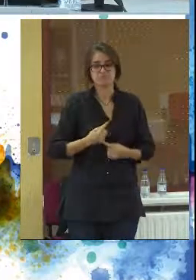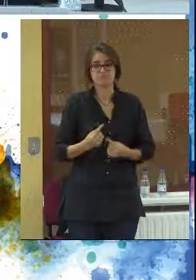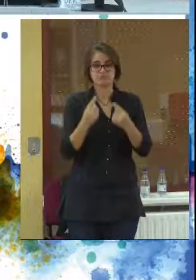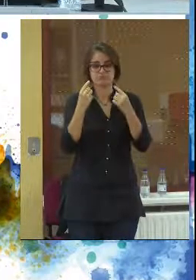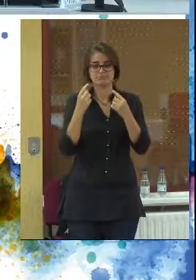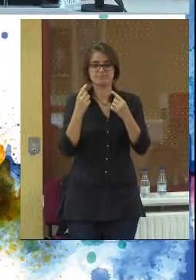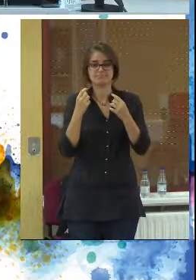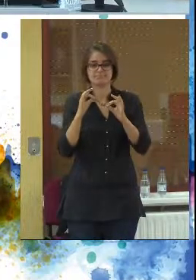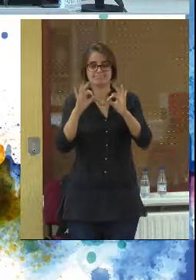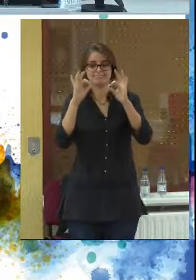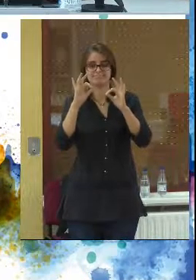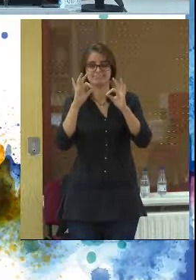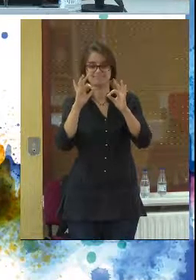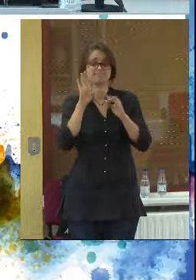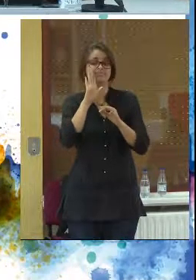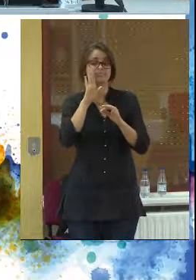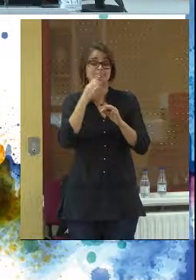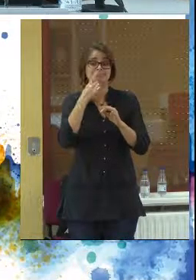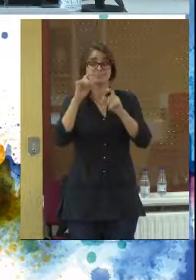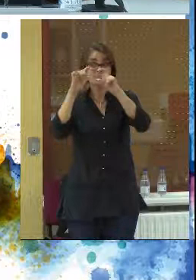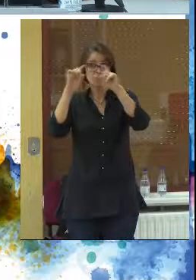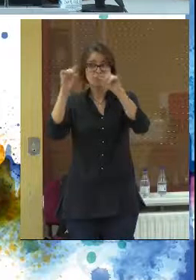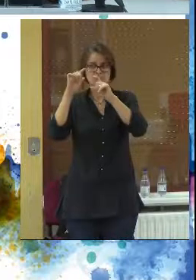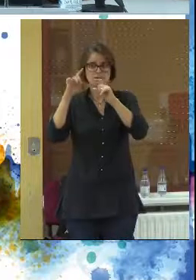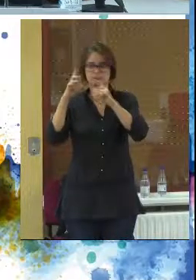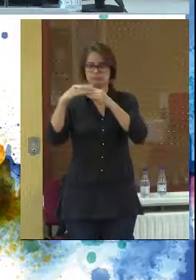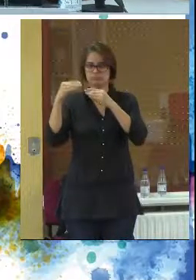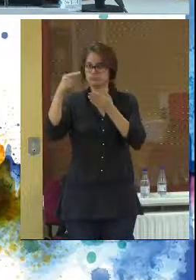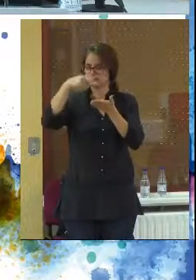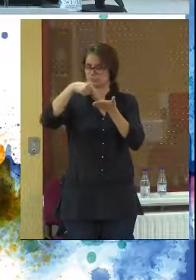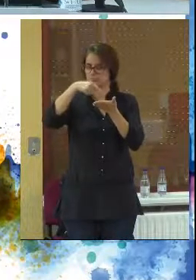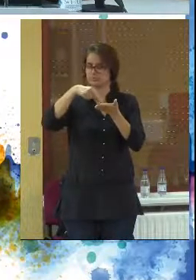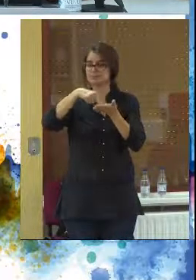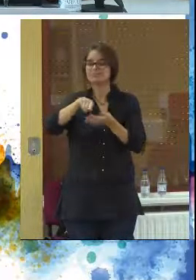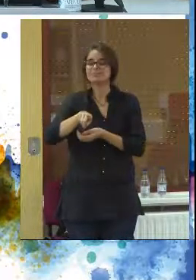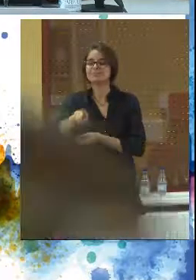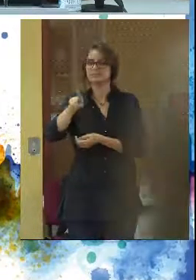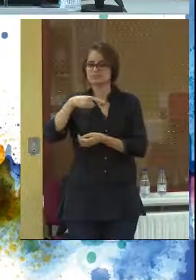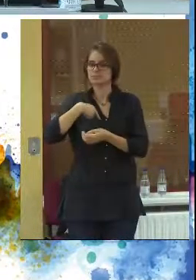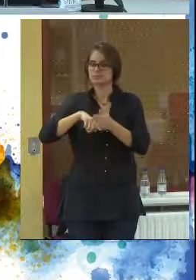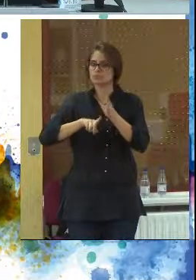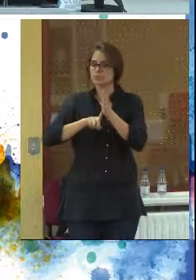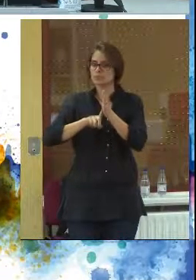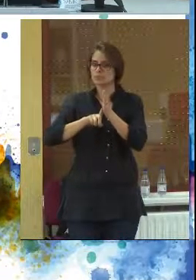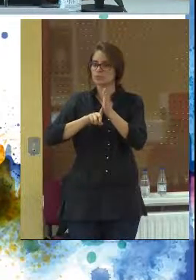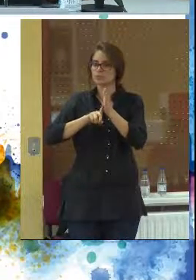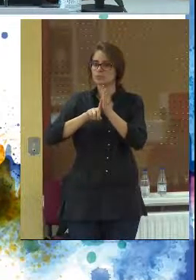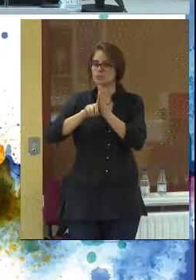happen. As we said, this customer is very demanding and